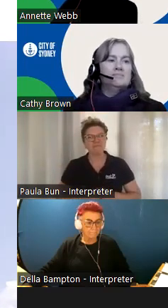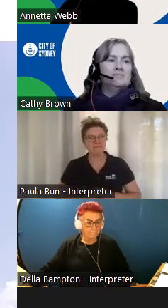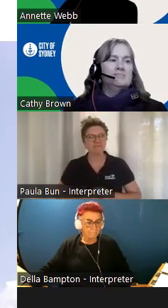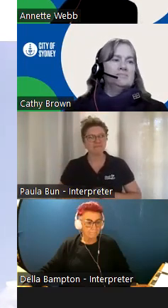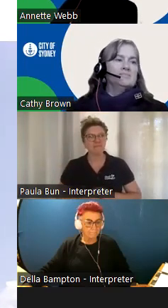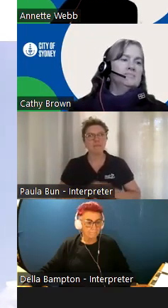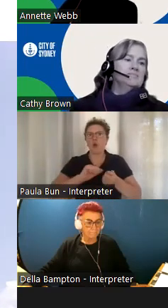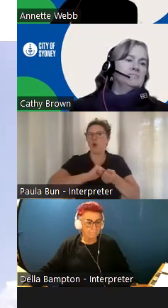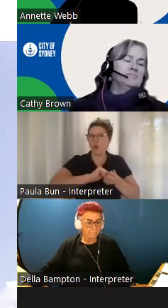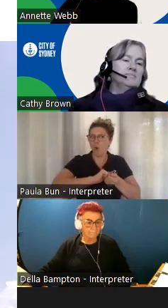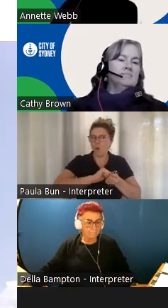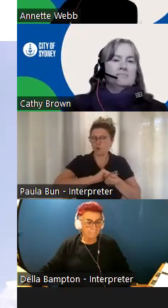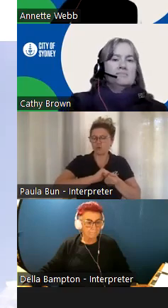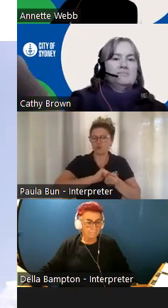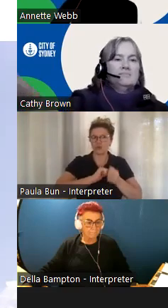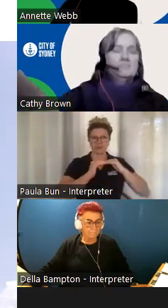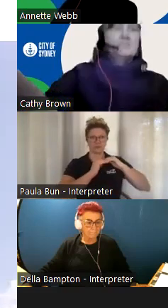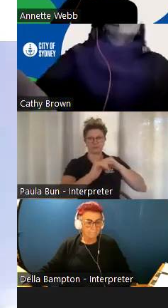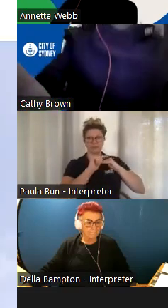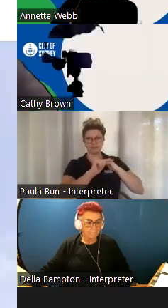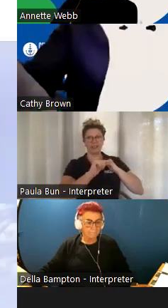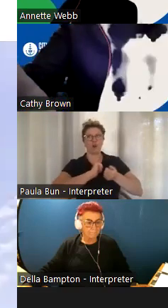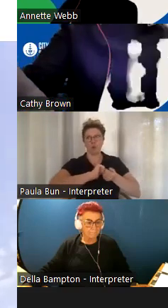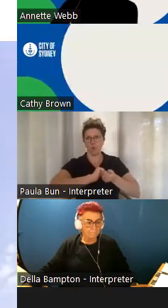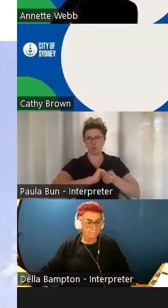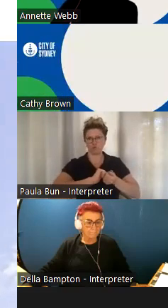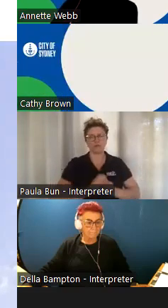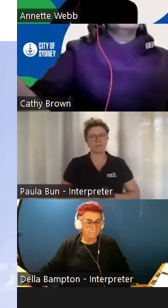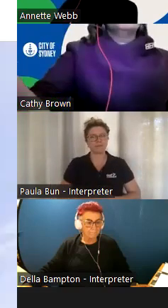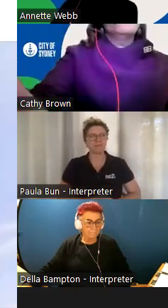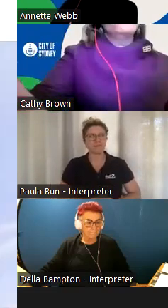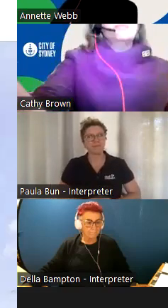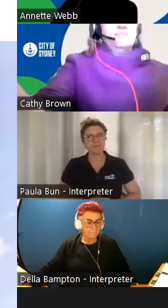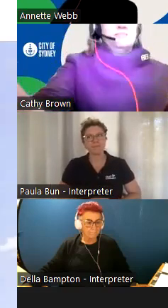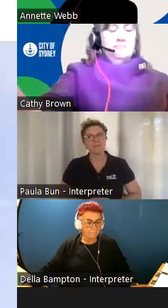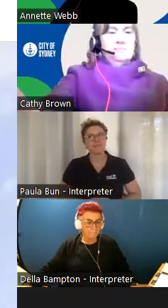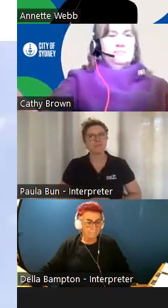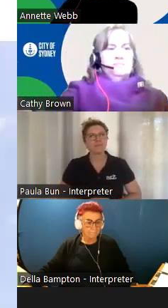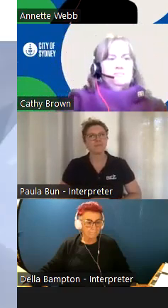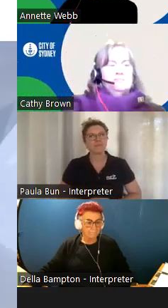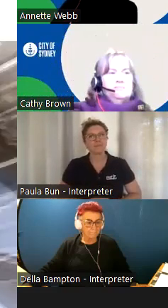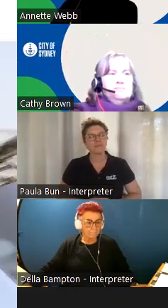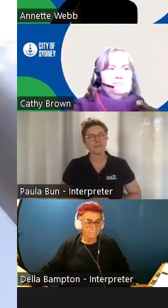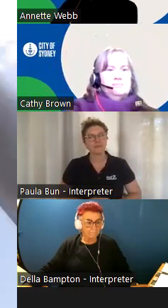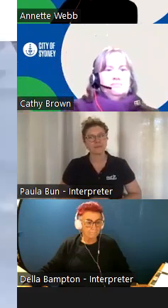and the laundry room is accessed at the stairs as well. So inside we have